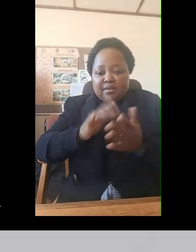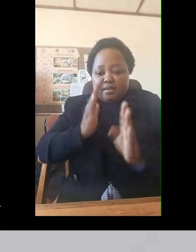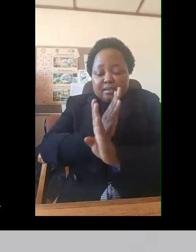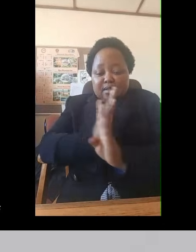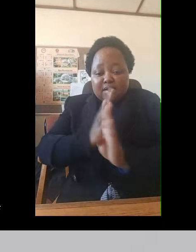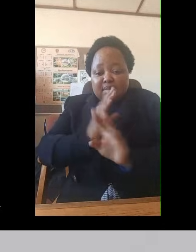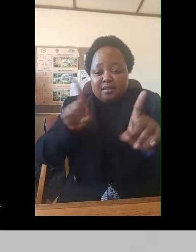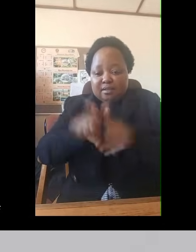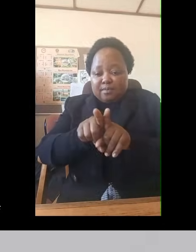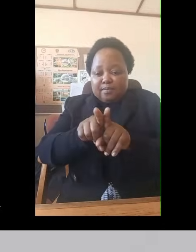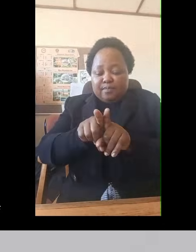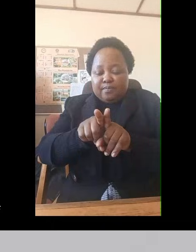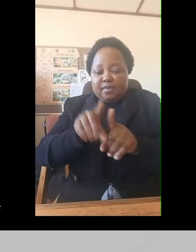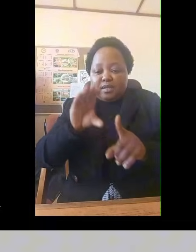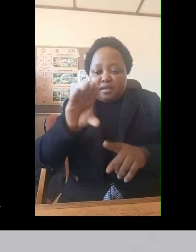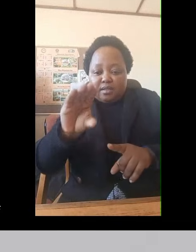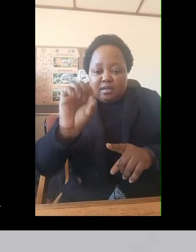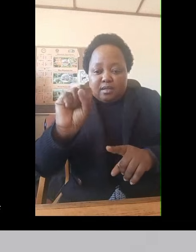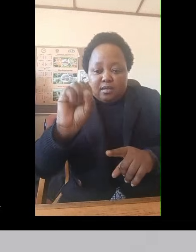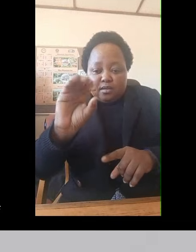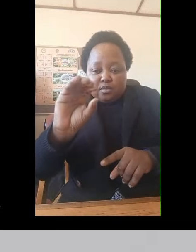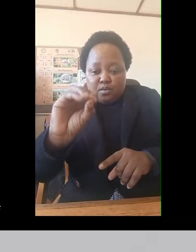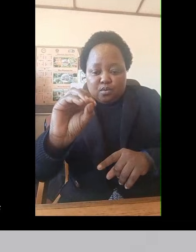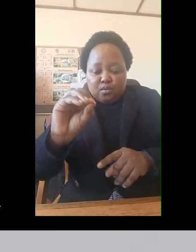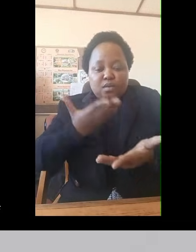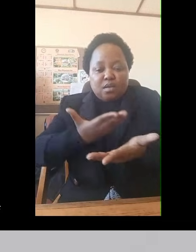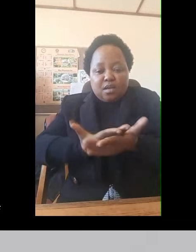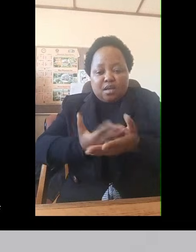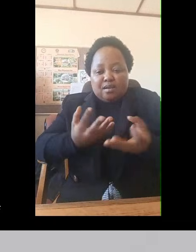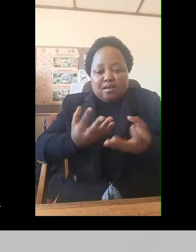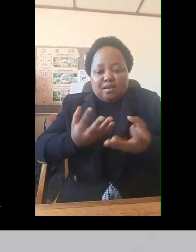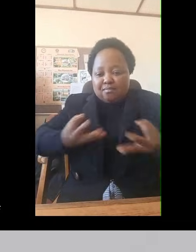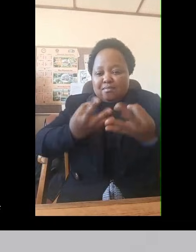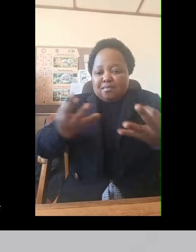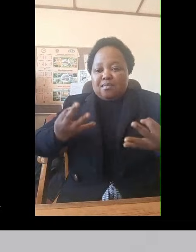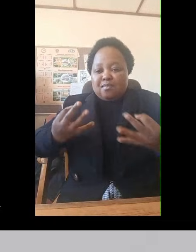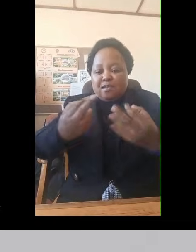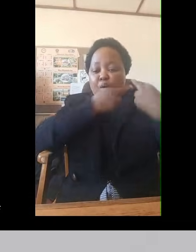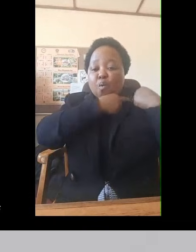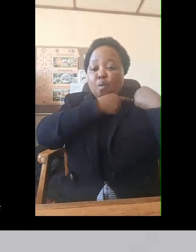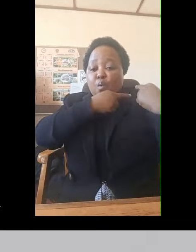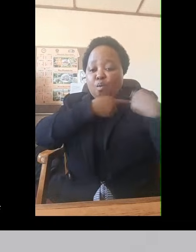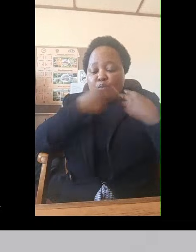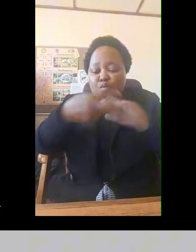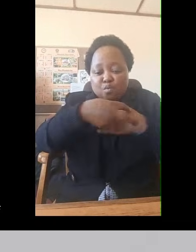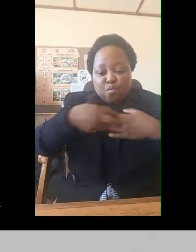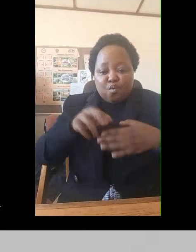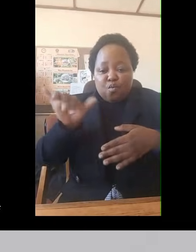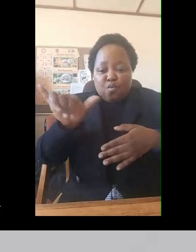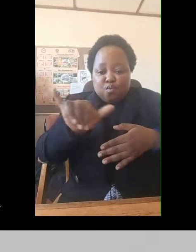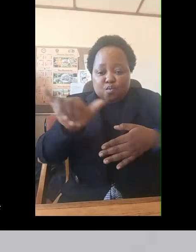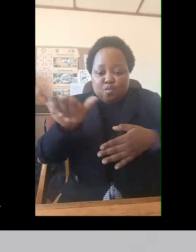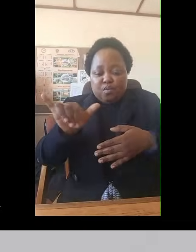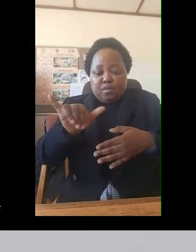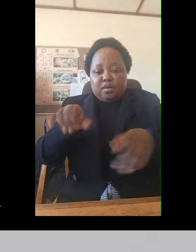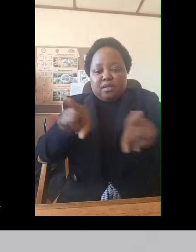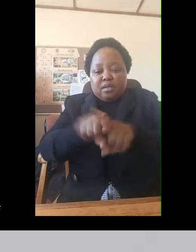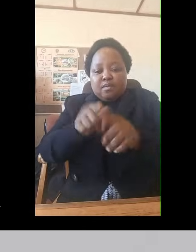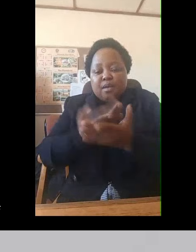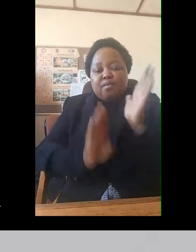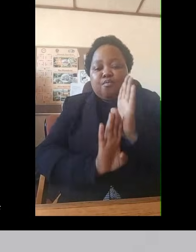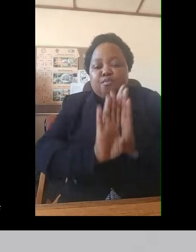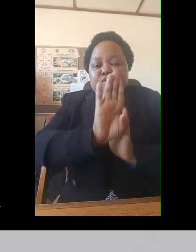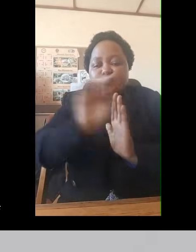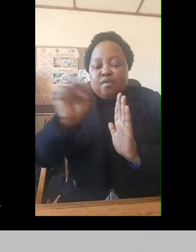and responsibility within the GBV coordination mechanism, improve information sharing